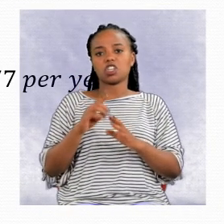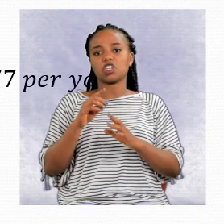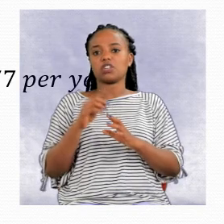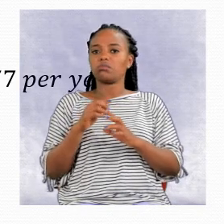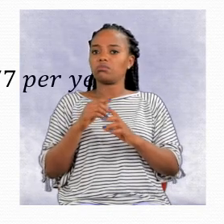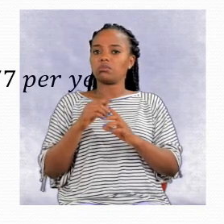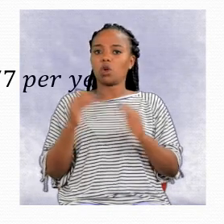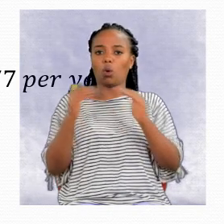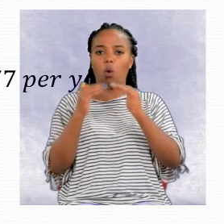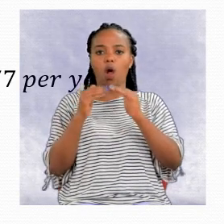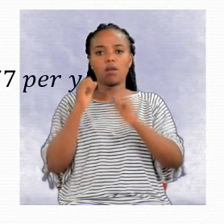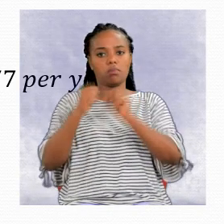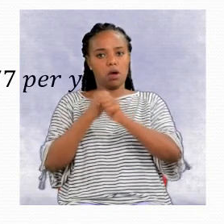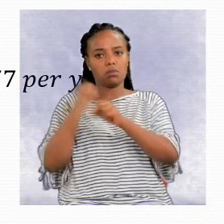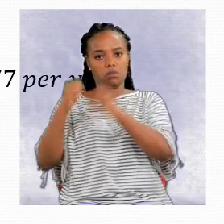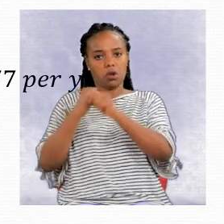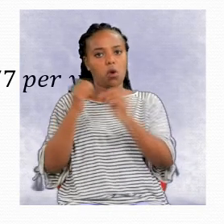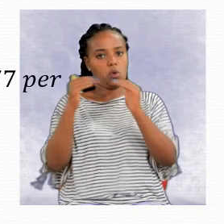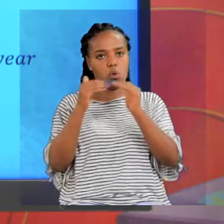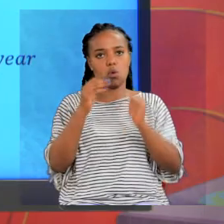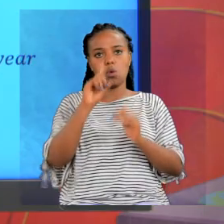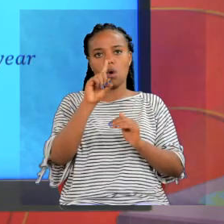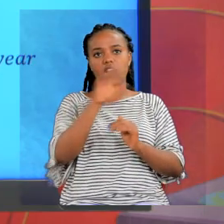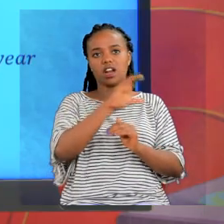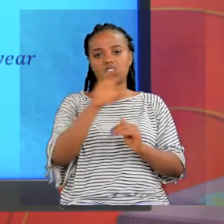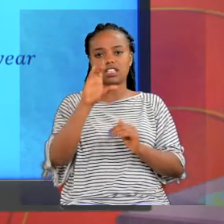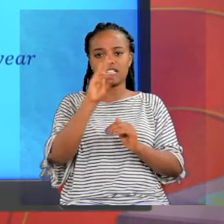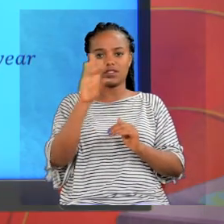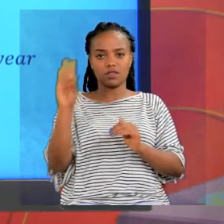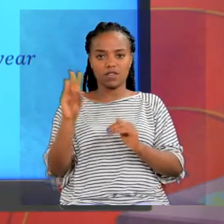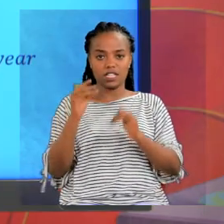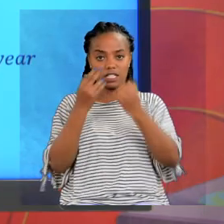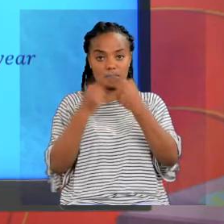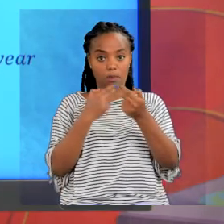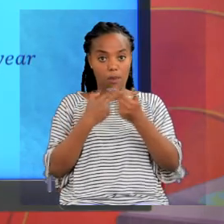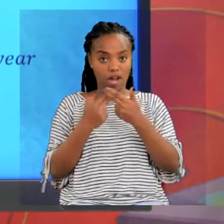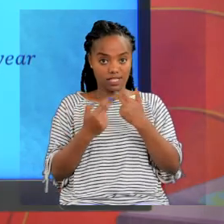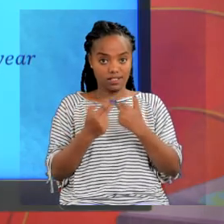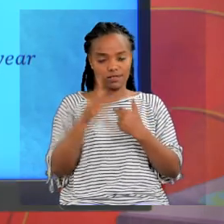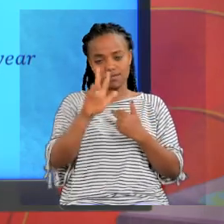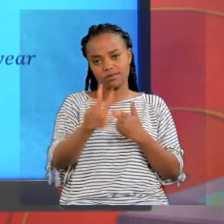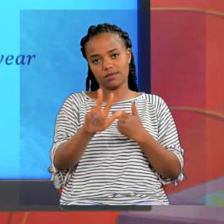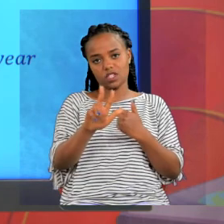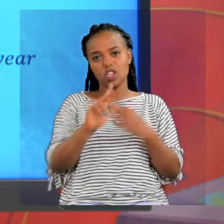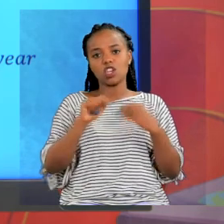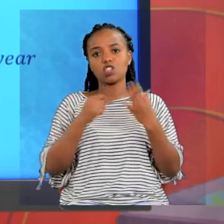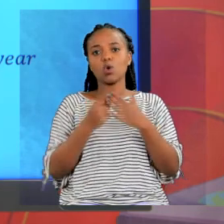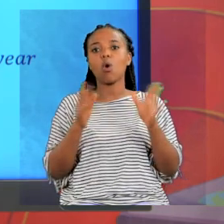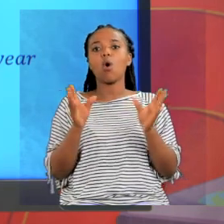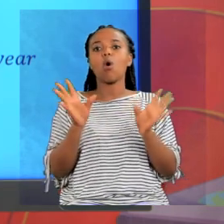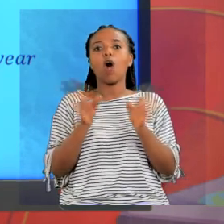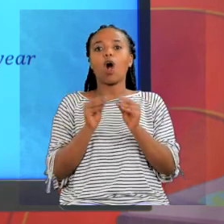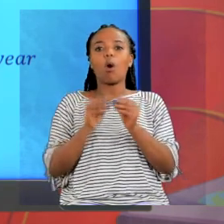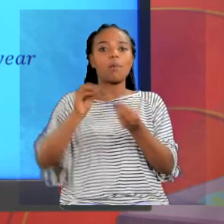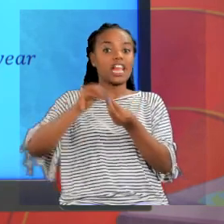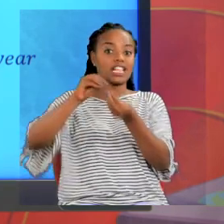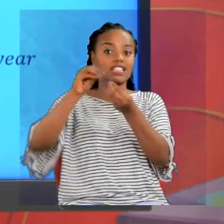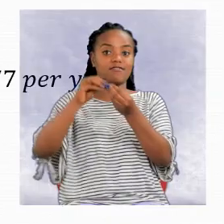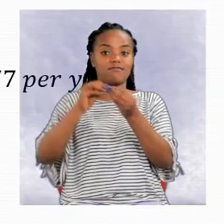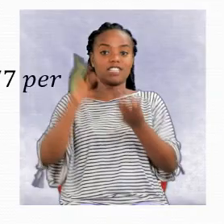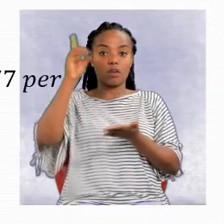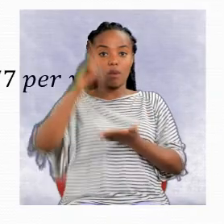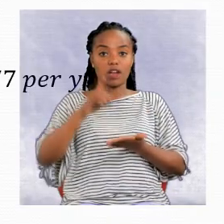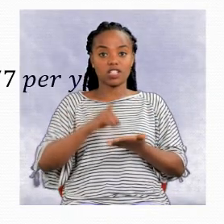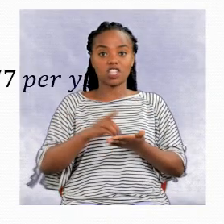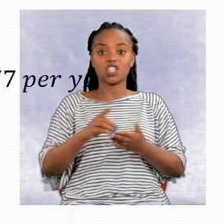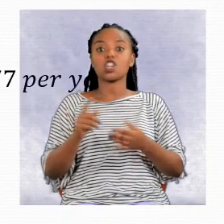year. Therefore, you multiply 177 by 3. So the accumulated depreciation on this